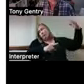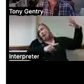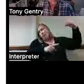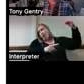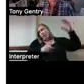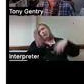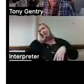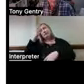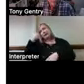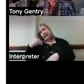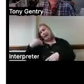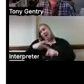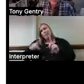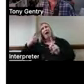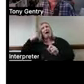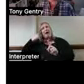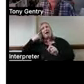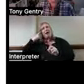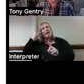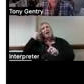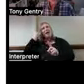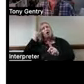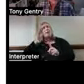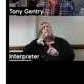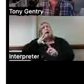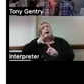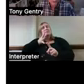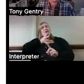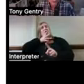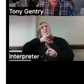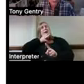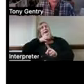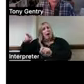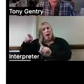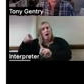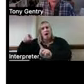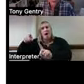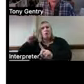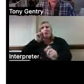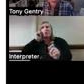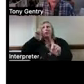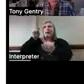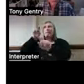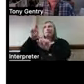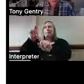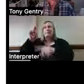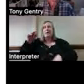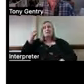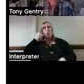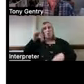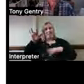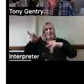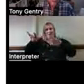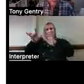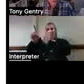at the sound of their mother's voice. So we ask the mom to be the person who records this tape recorded message that again is read out